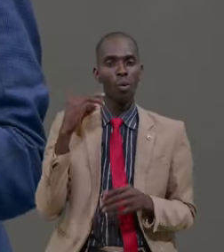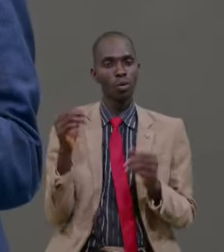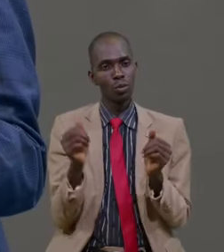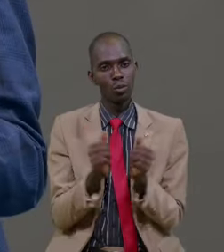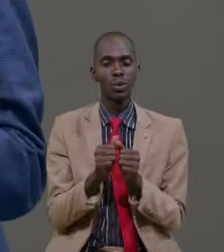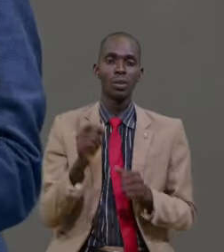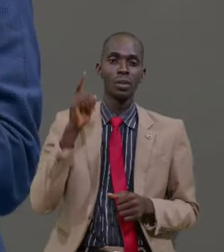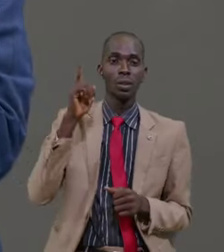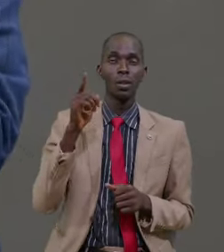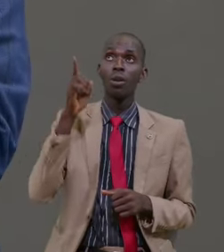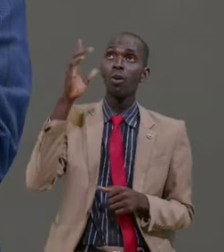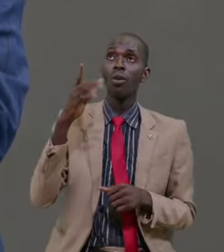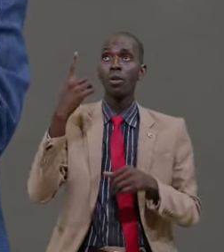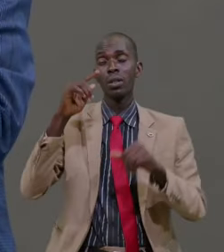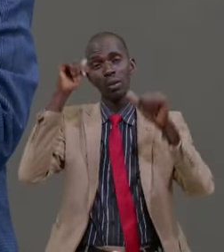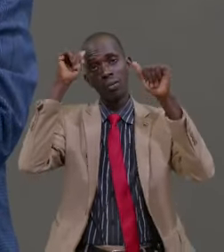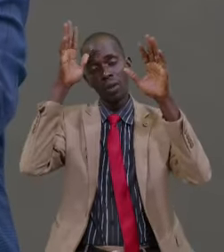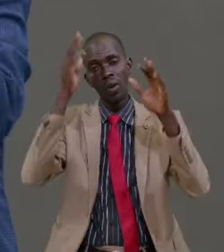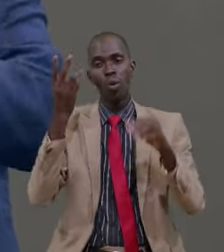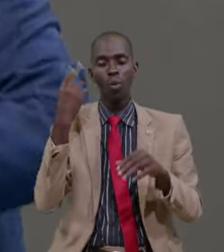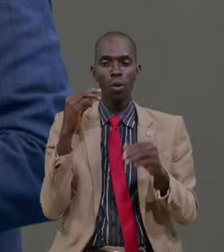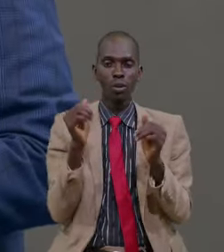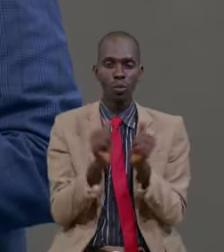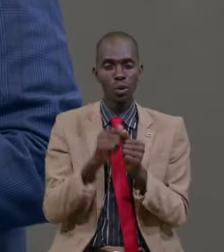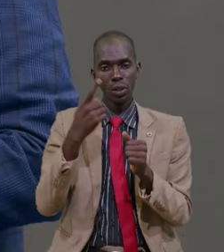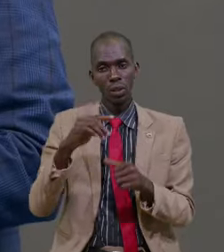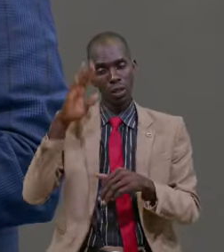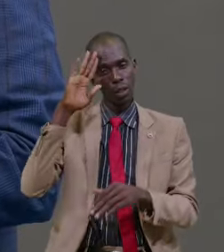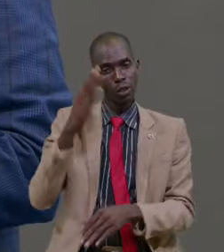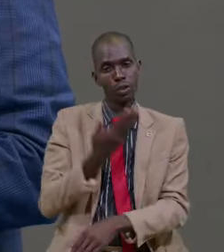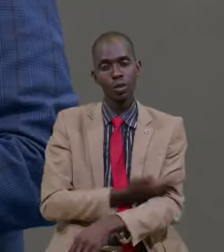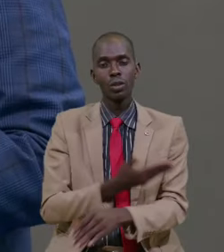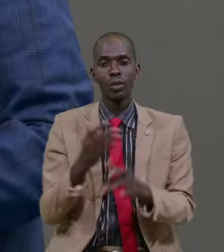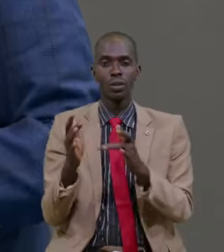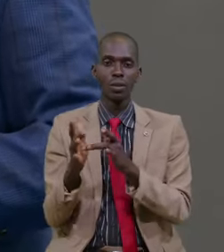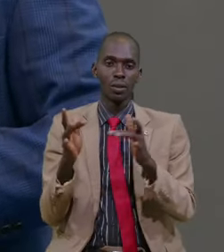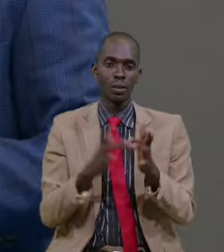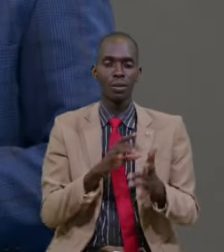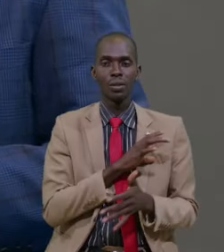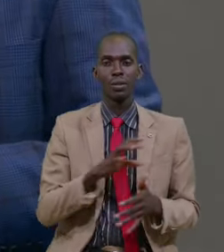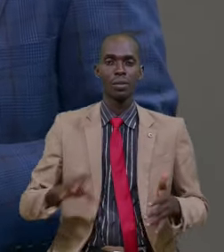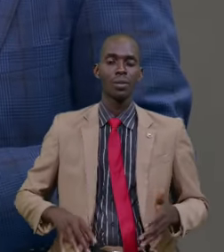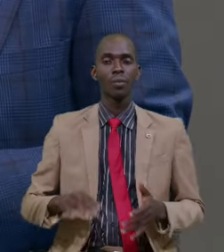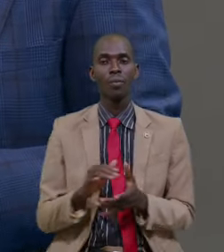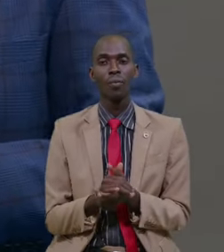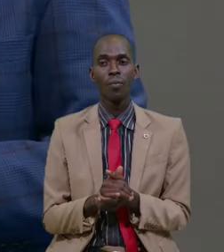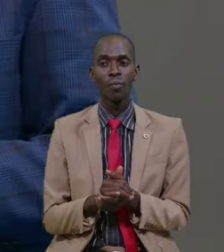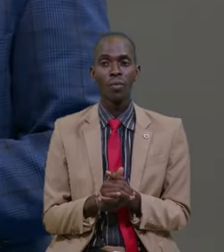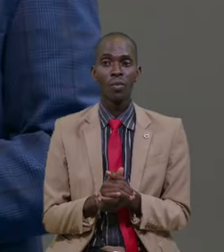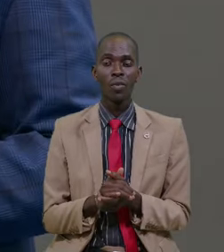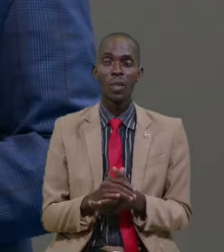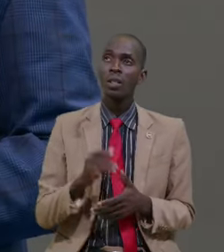the Father was with the Son, Jesus Christ. Is God still